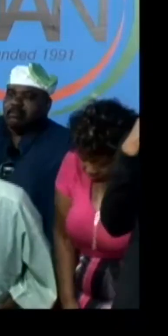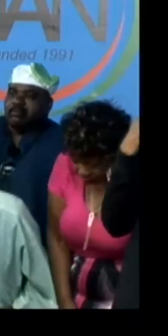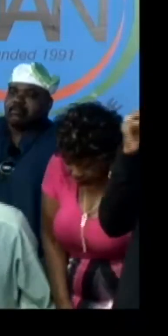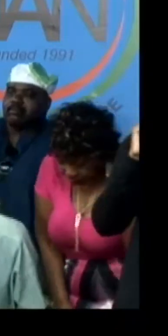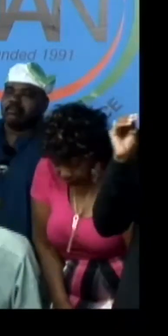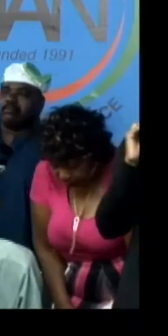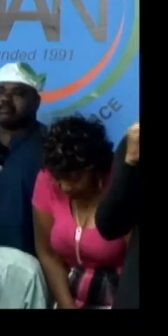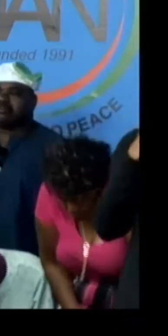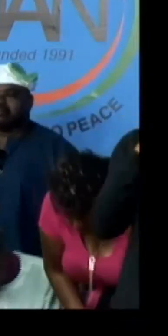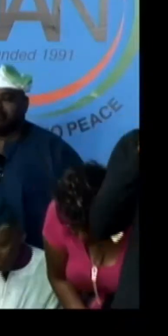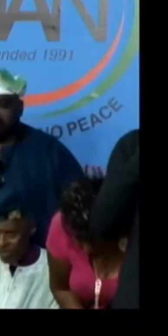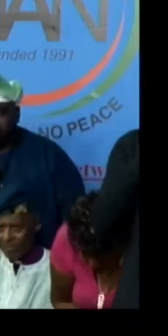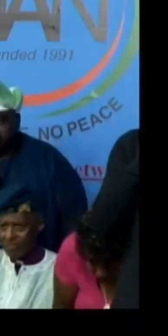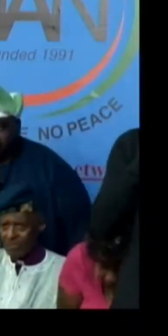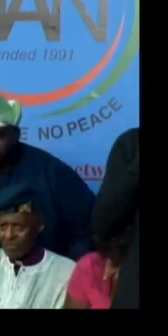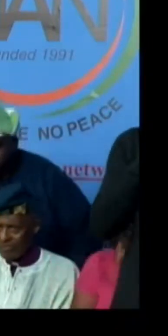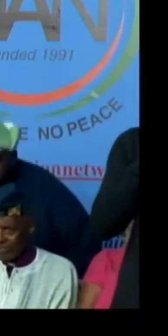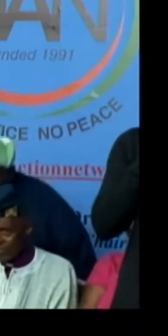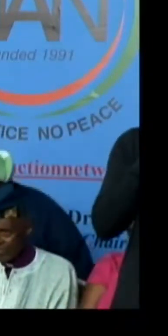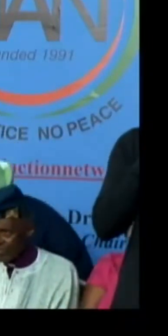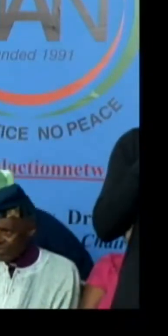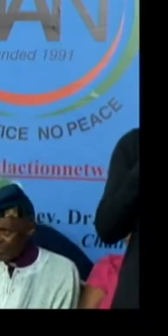This ain't hard.